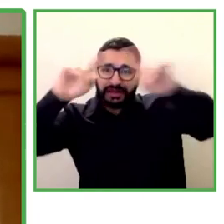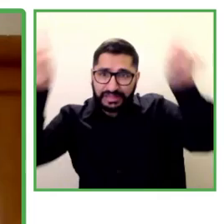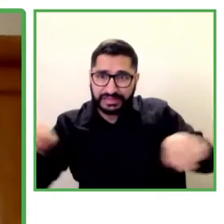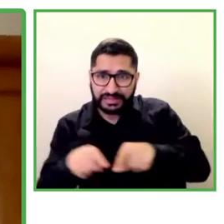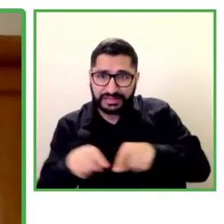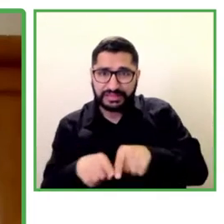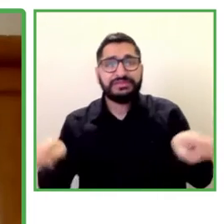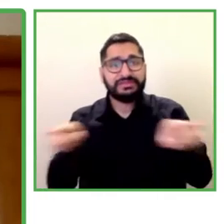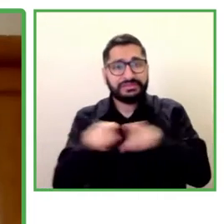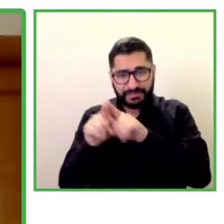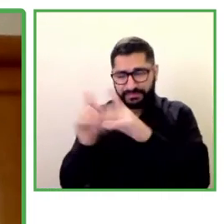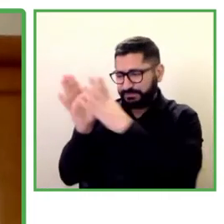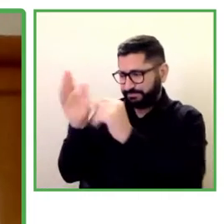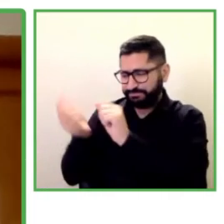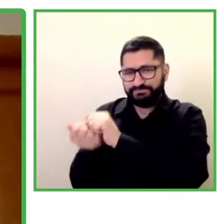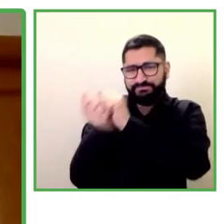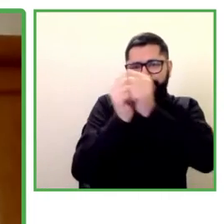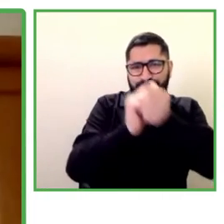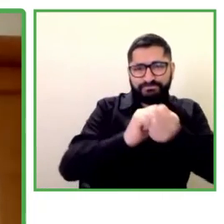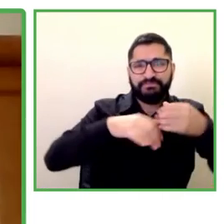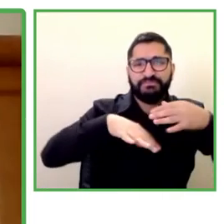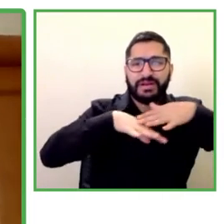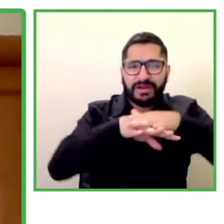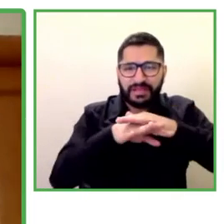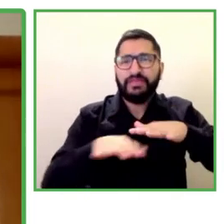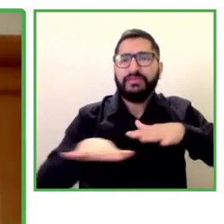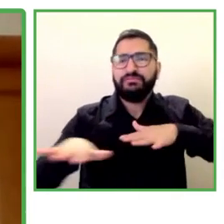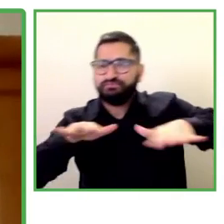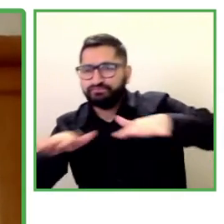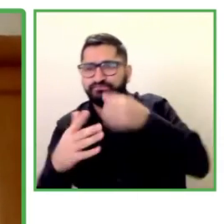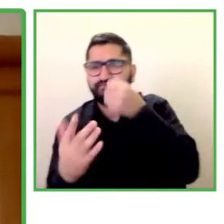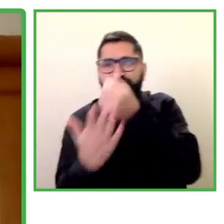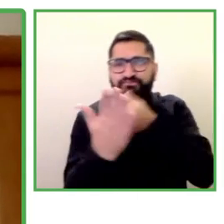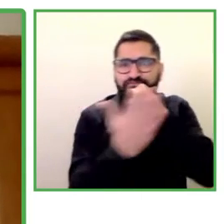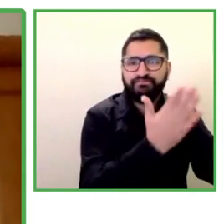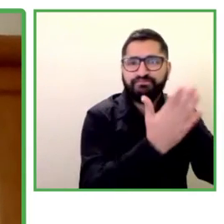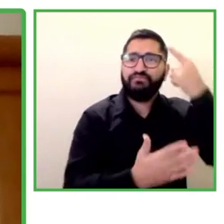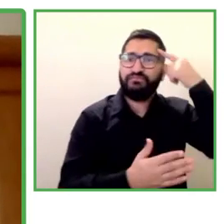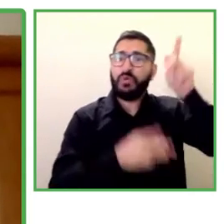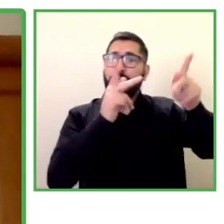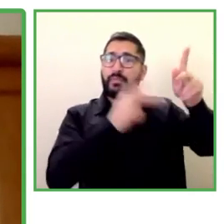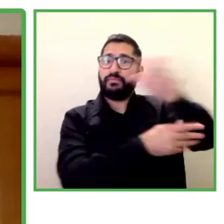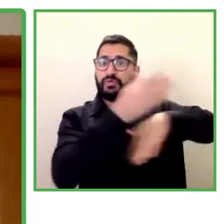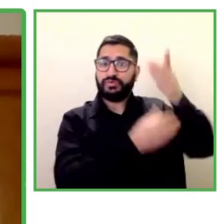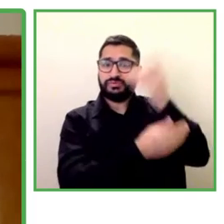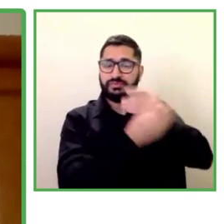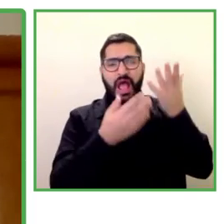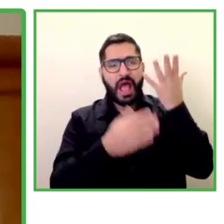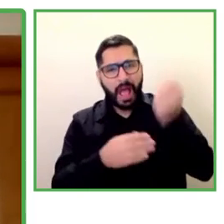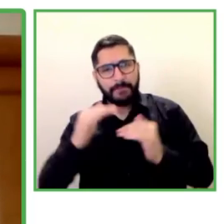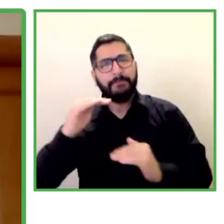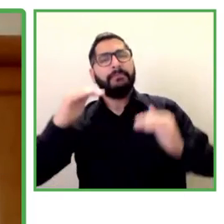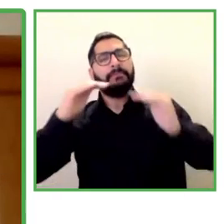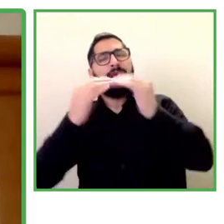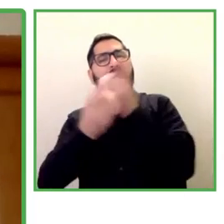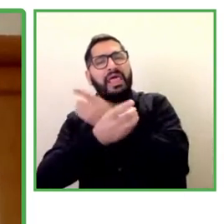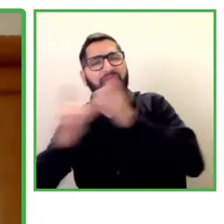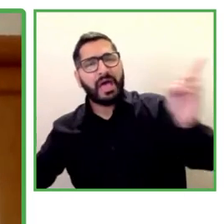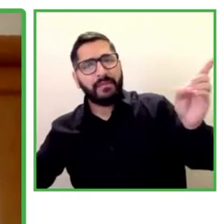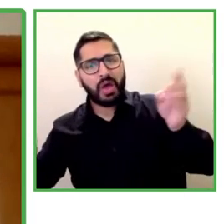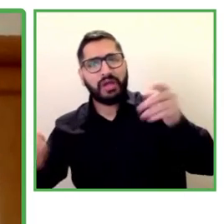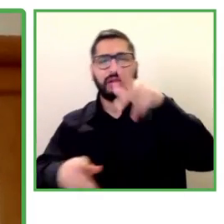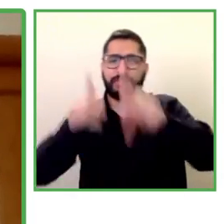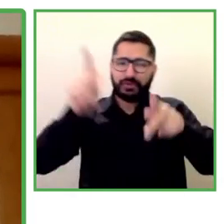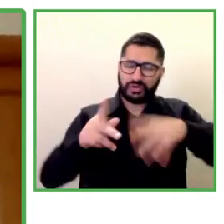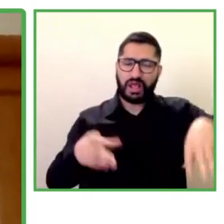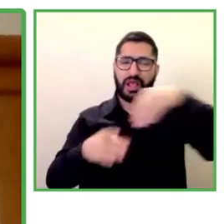is why the models of networks and platforms are very diverse. We have network platforms that are promoted by the organizations